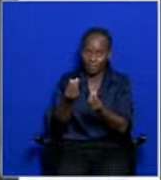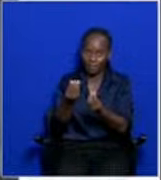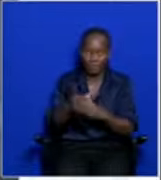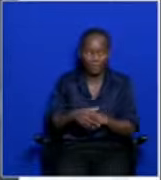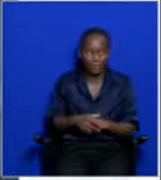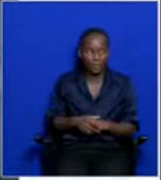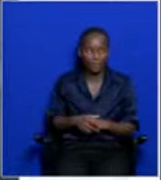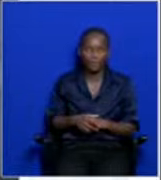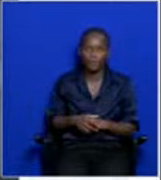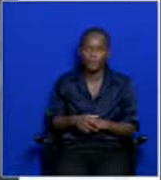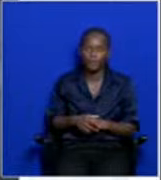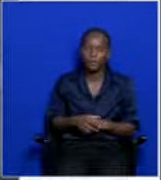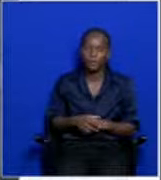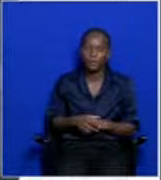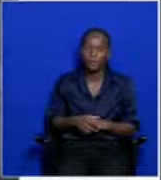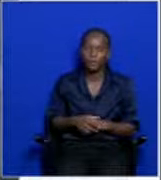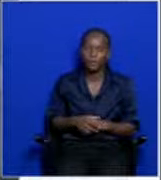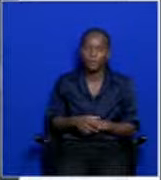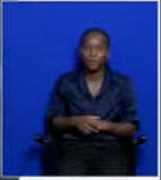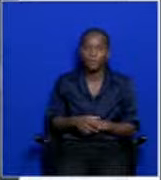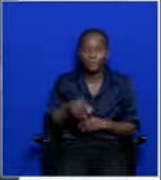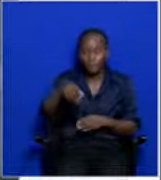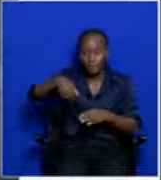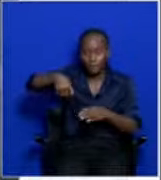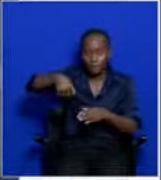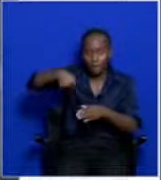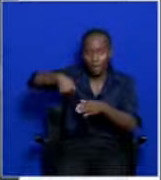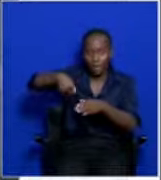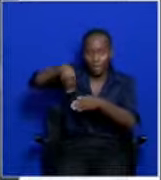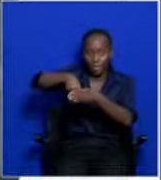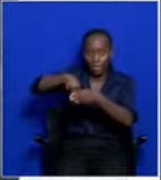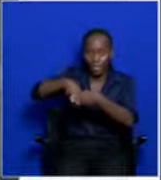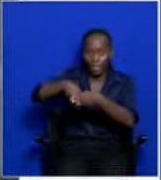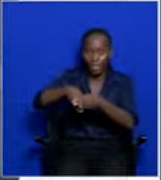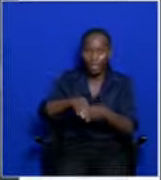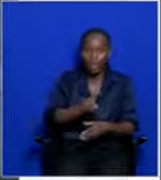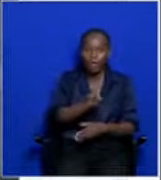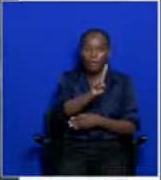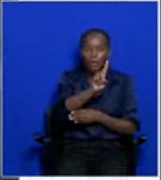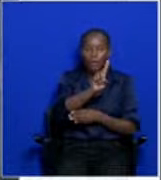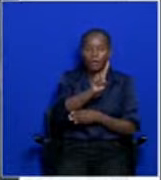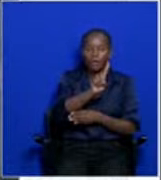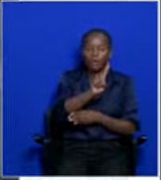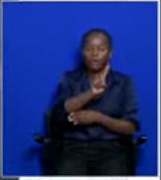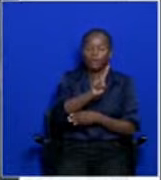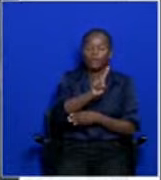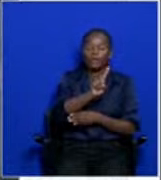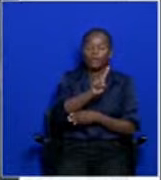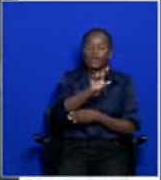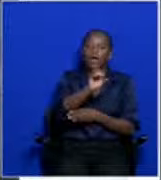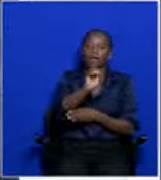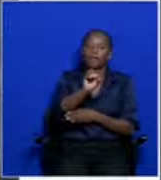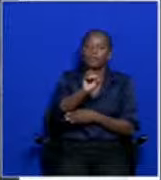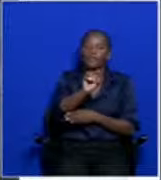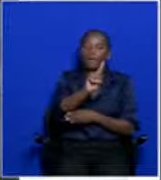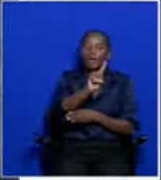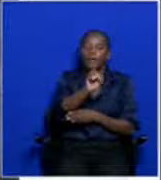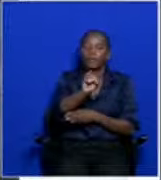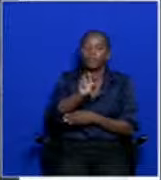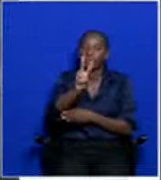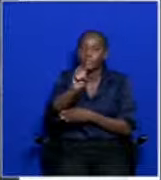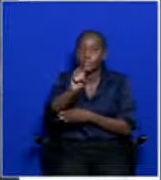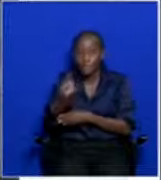is the 120,000 you say was extorted from him, Yes. as you stated, your paragraph 68.